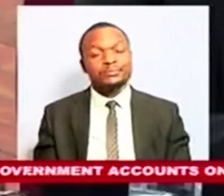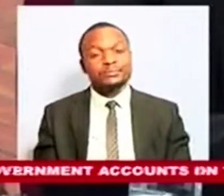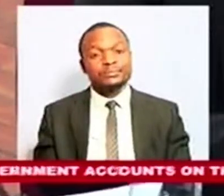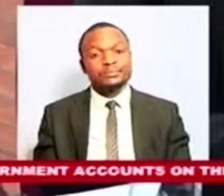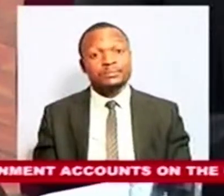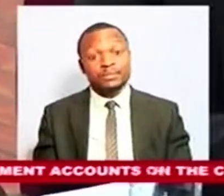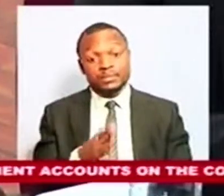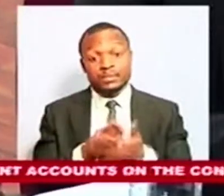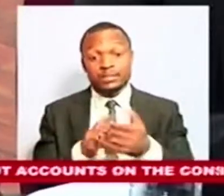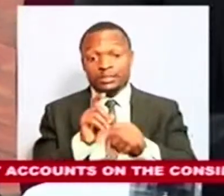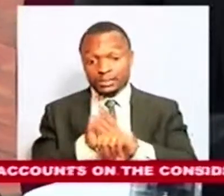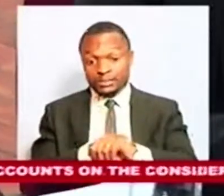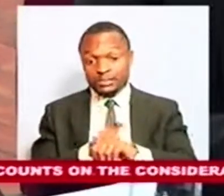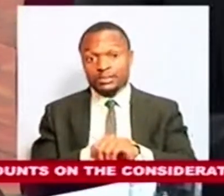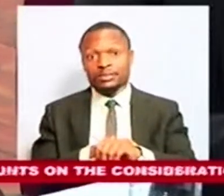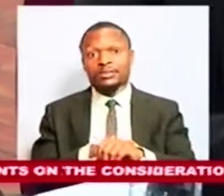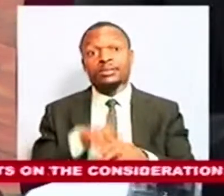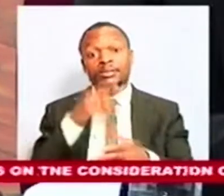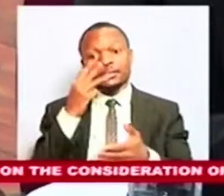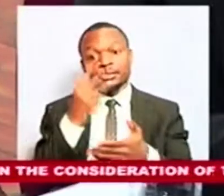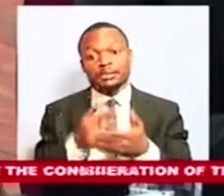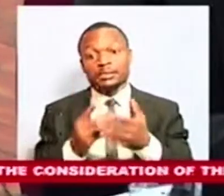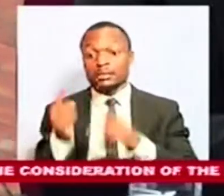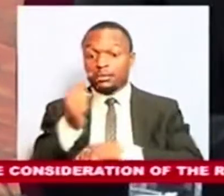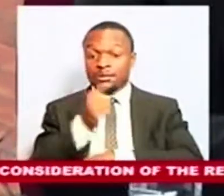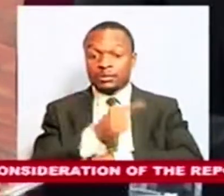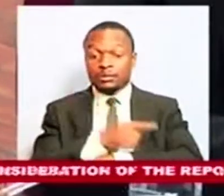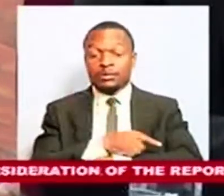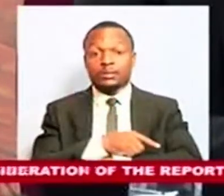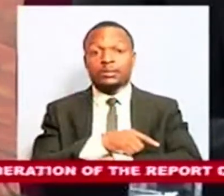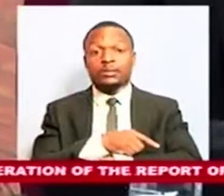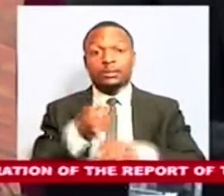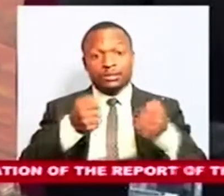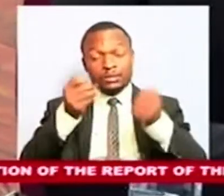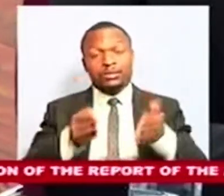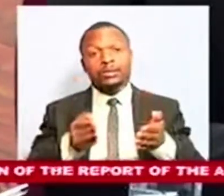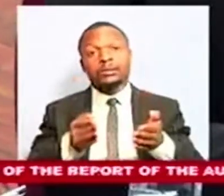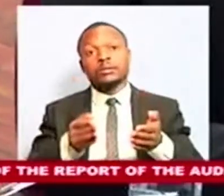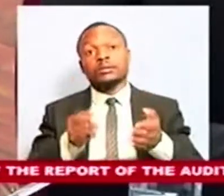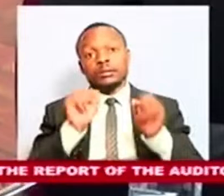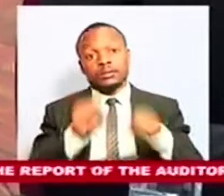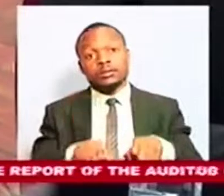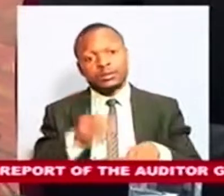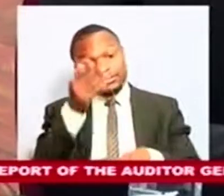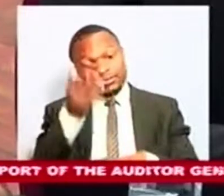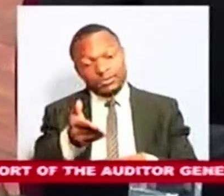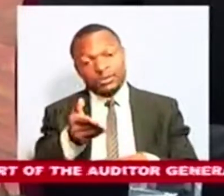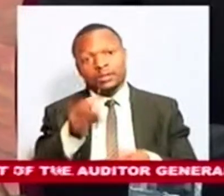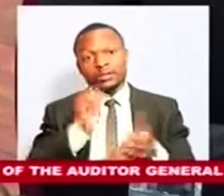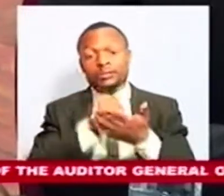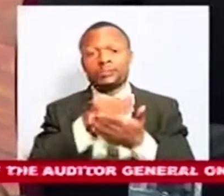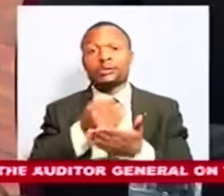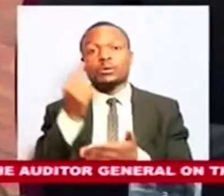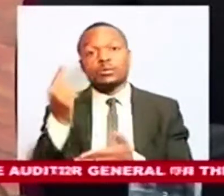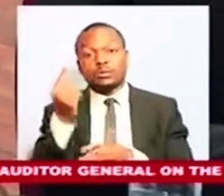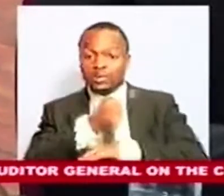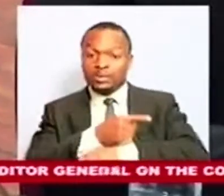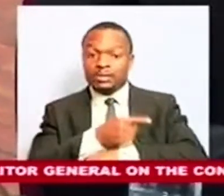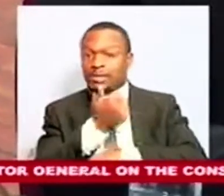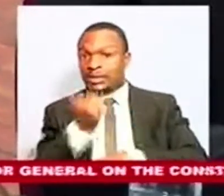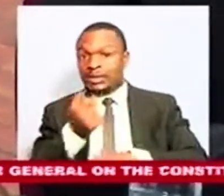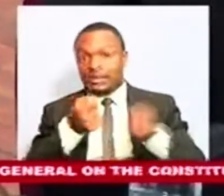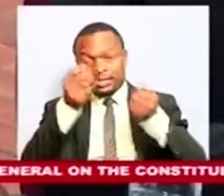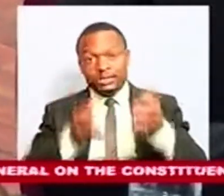that sometimes it's a matter of days. The driver can be in Mansa for 1 day, the other driver can be in Mansa for 5 days. However, I